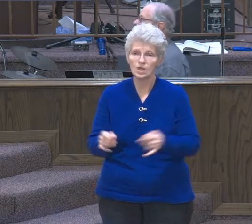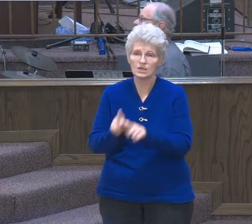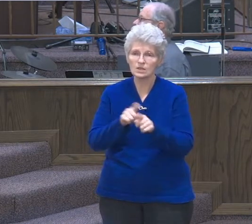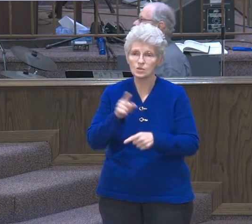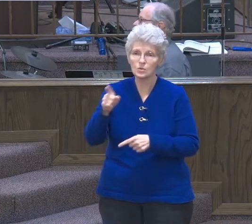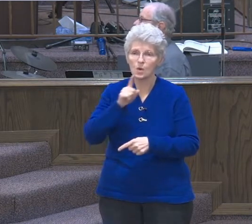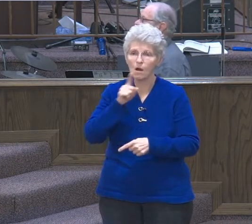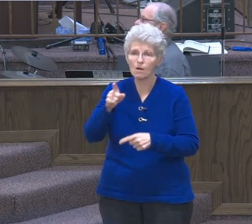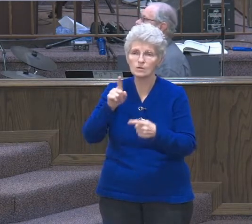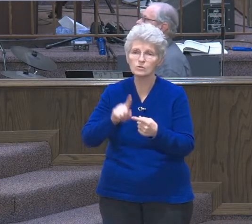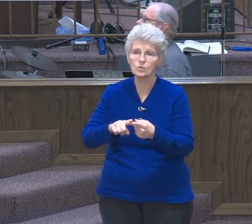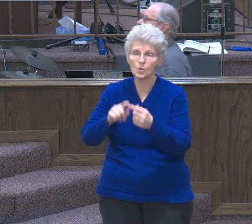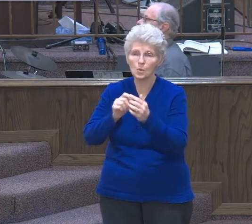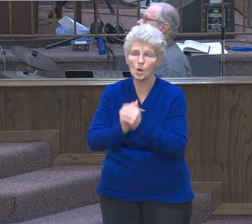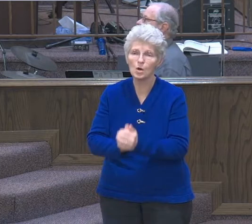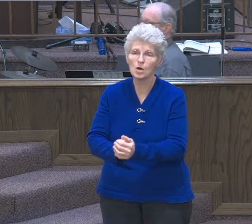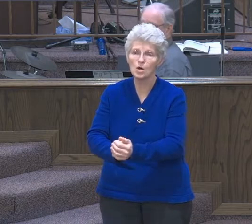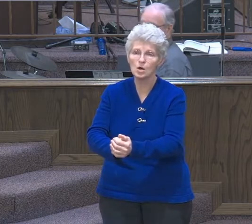Come, just as you are to